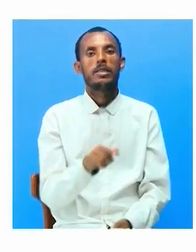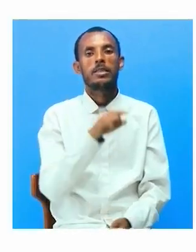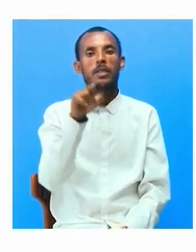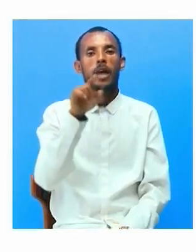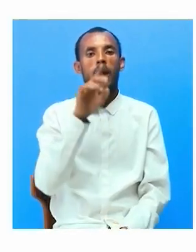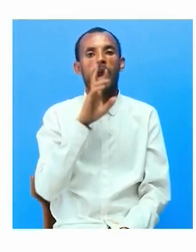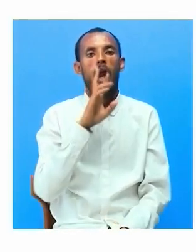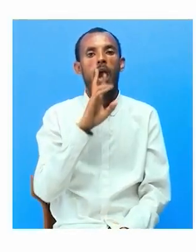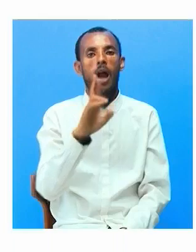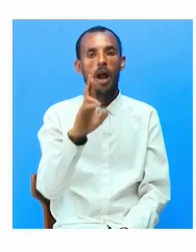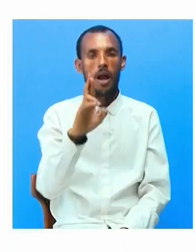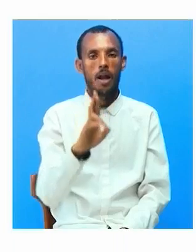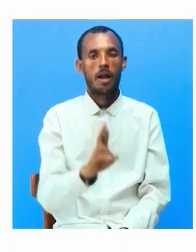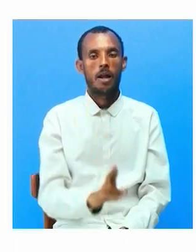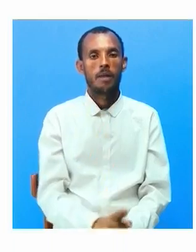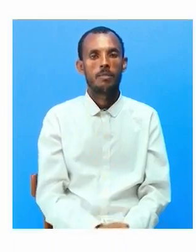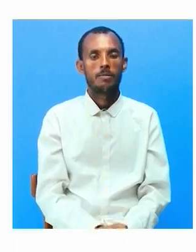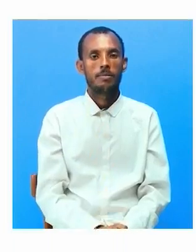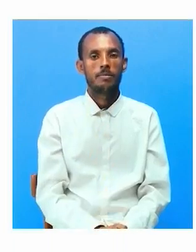there are